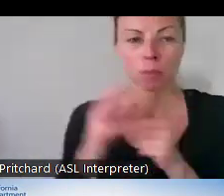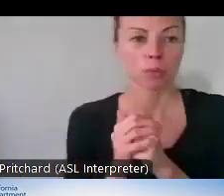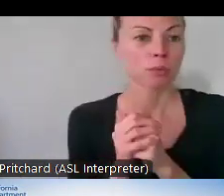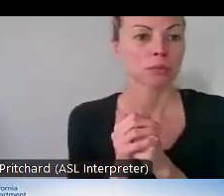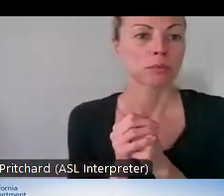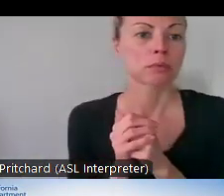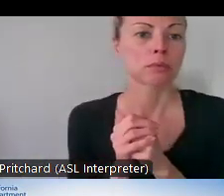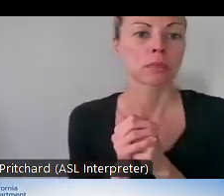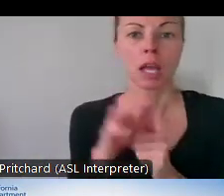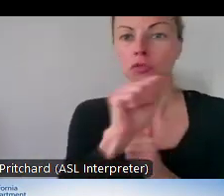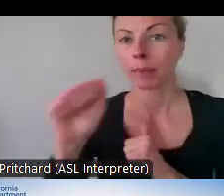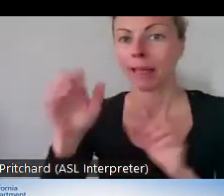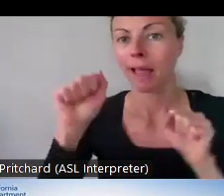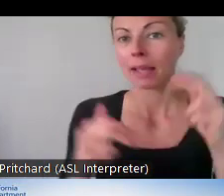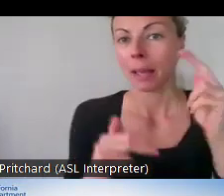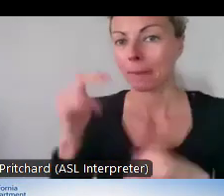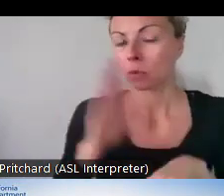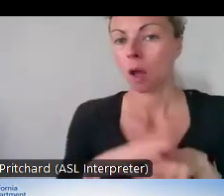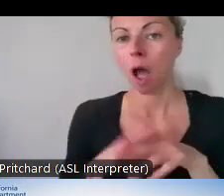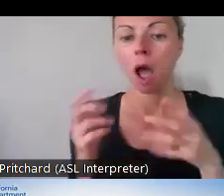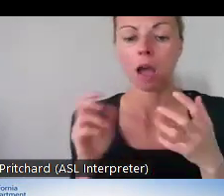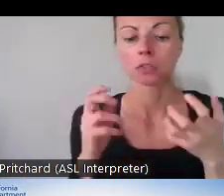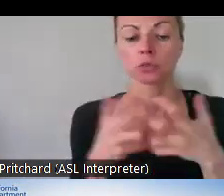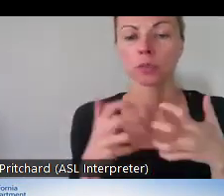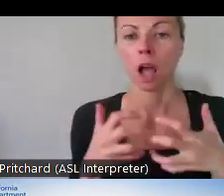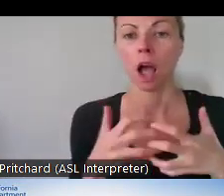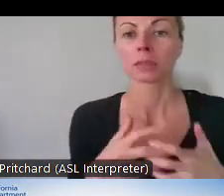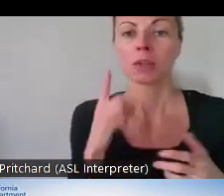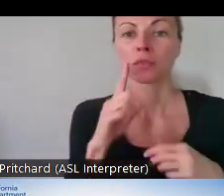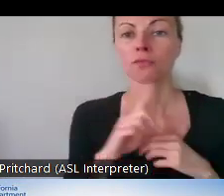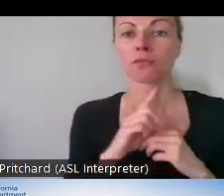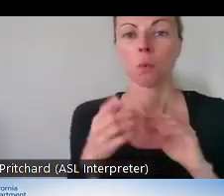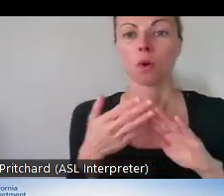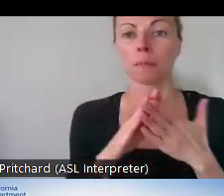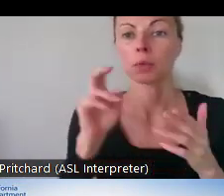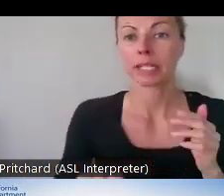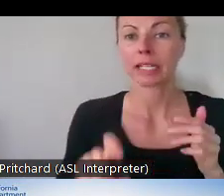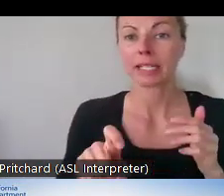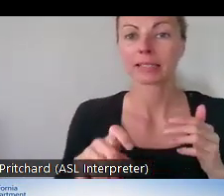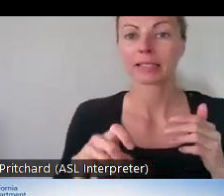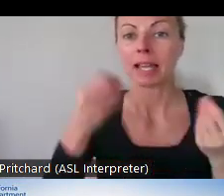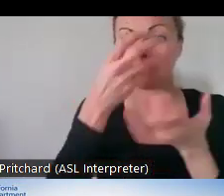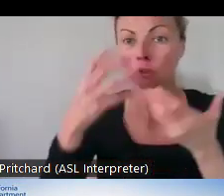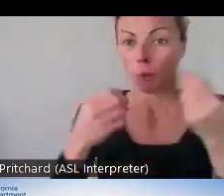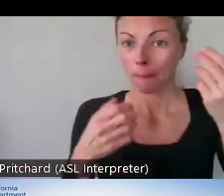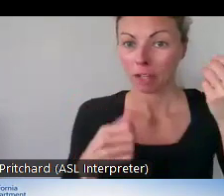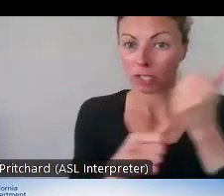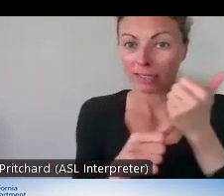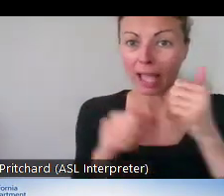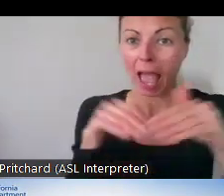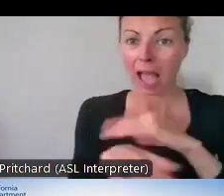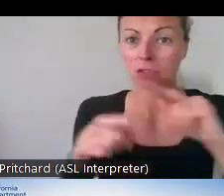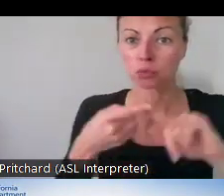the AAAs can build upon to customize for community needs is information and assistance with access to service